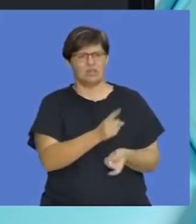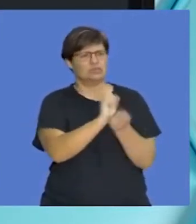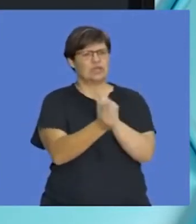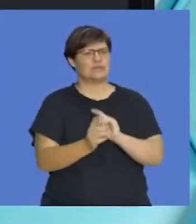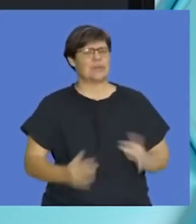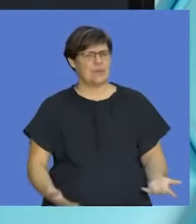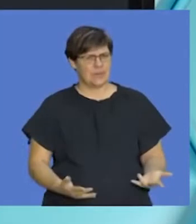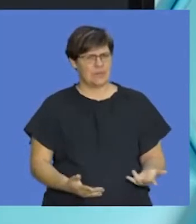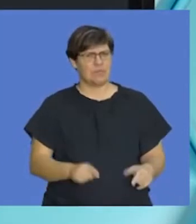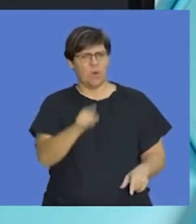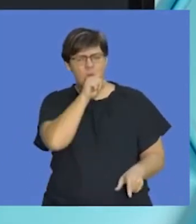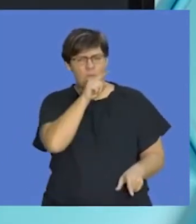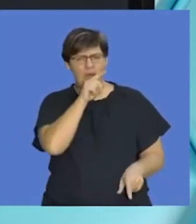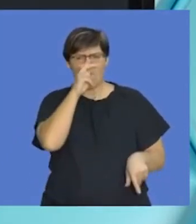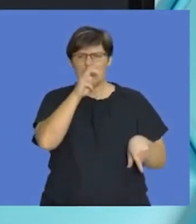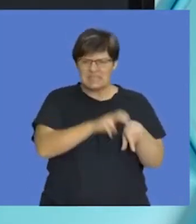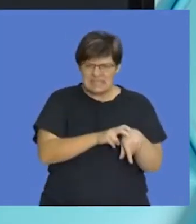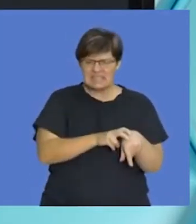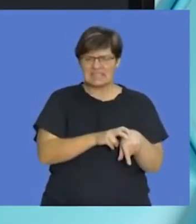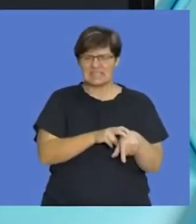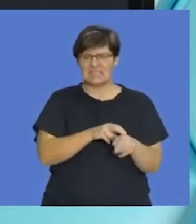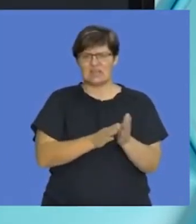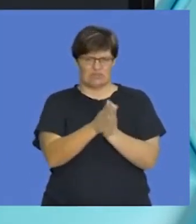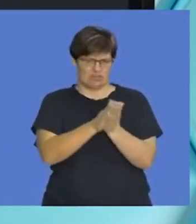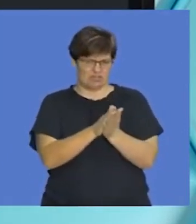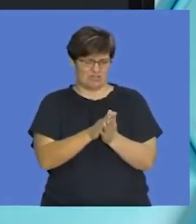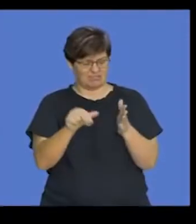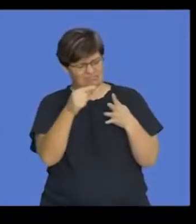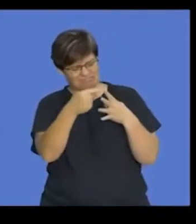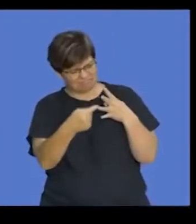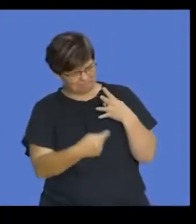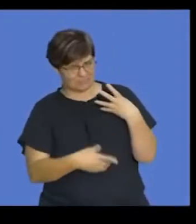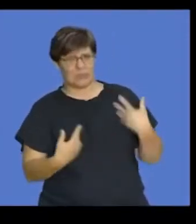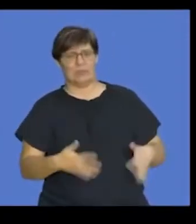that? Why do we need friction? All of those things are important, okay? So,